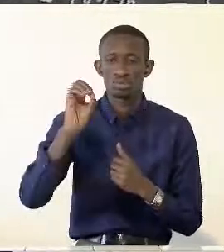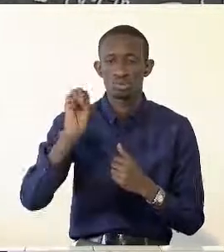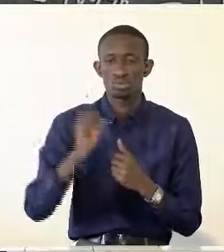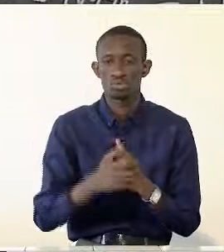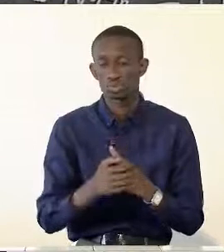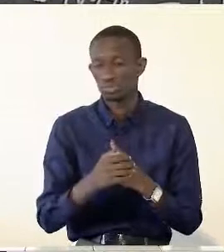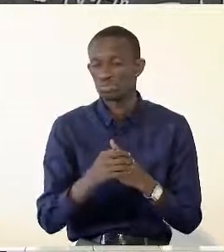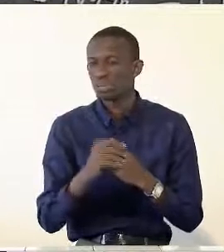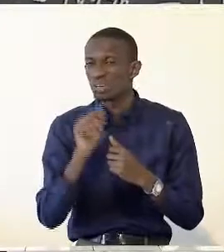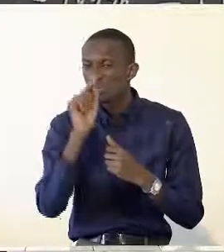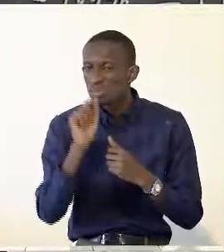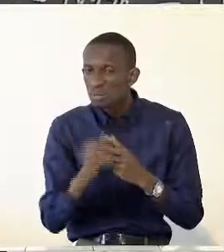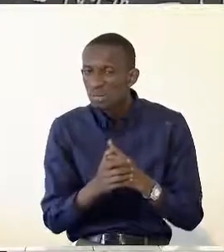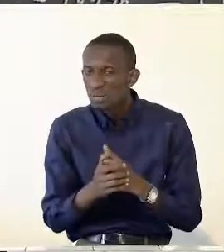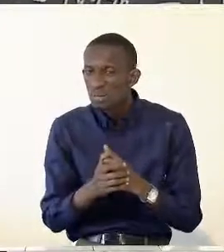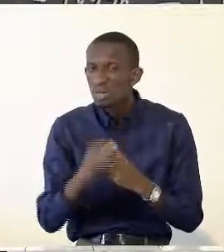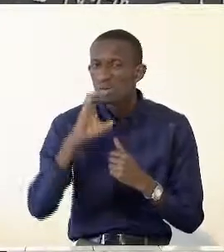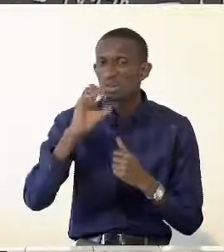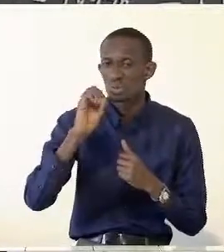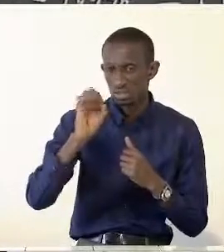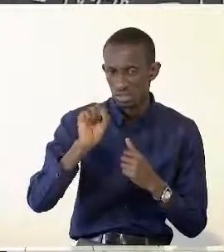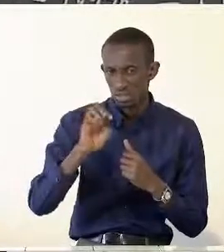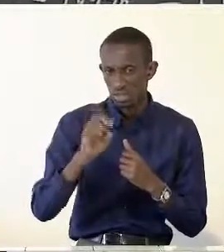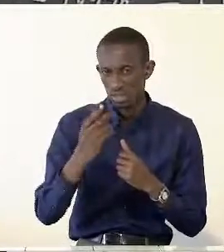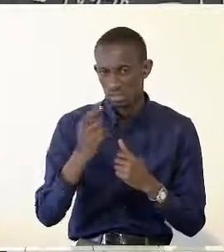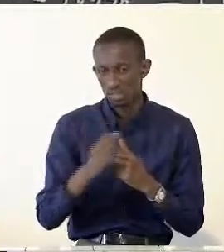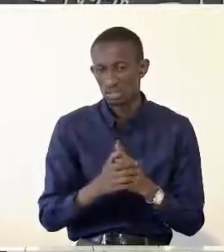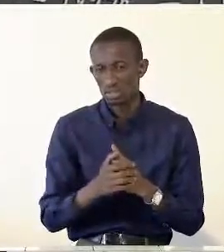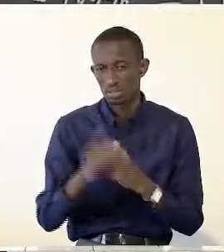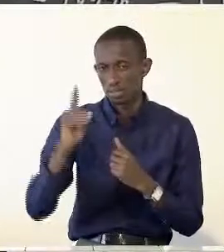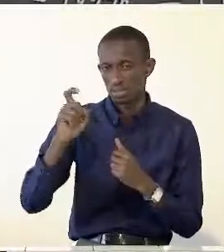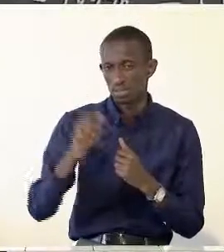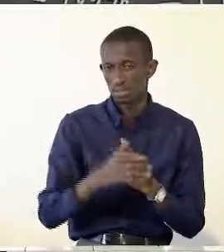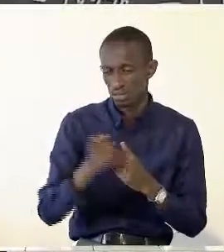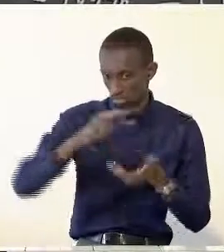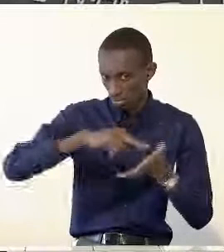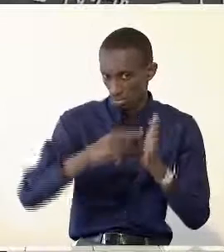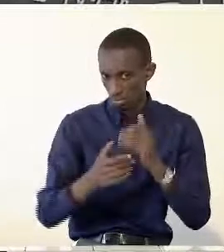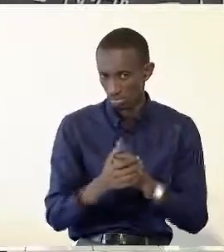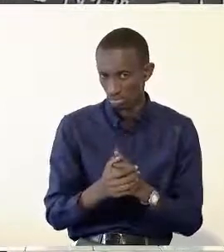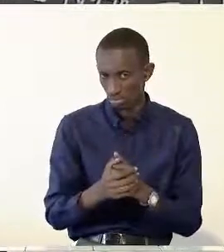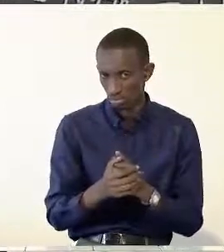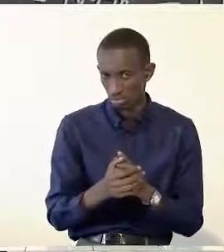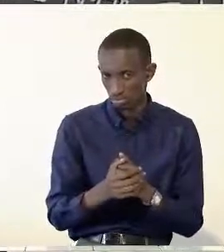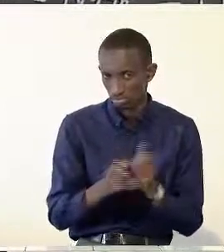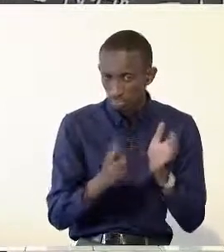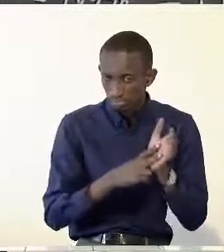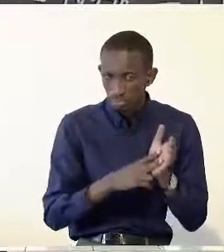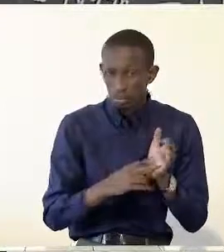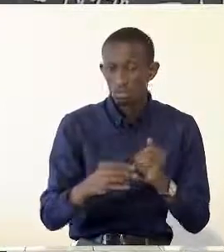divided by cos x dx, which is equal to